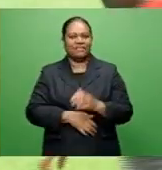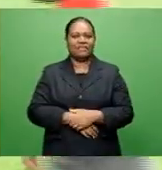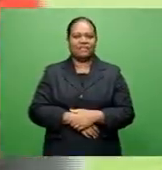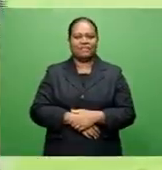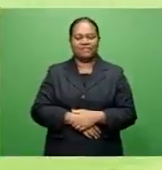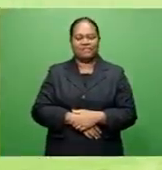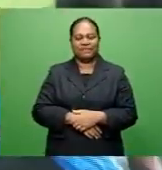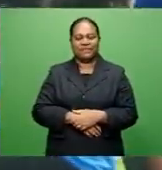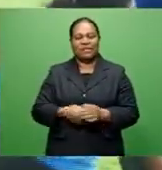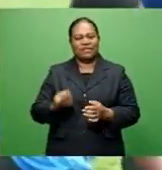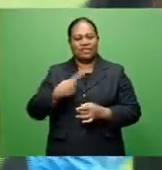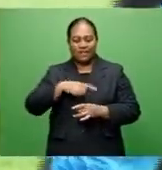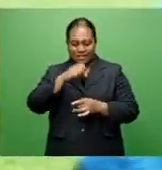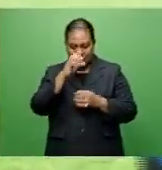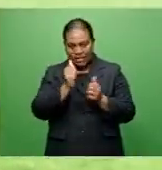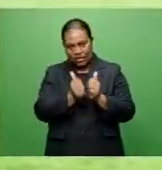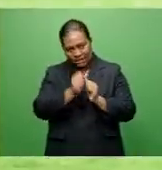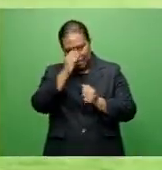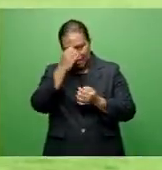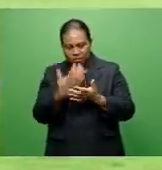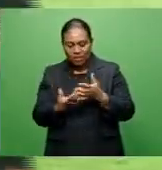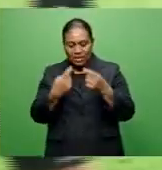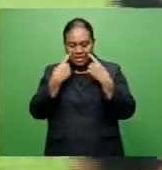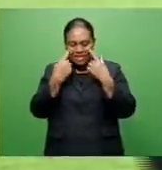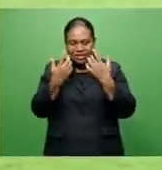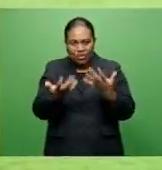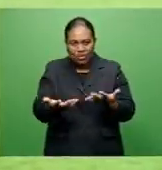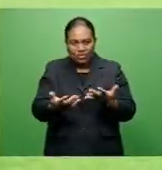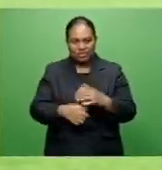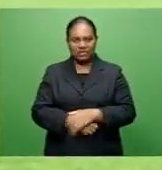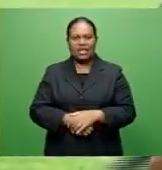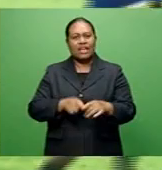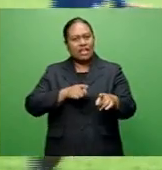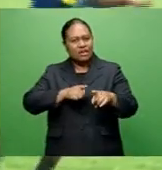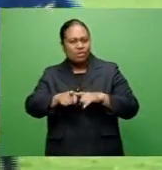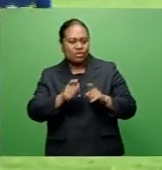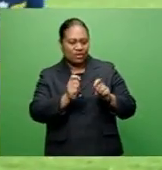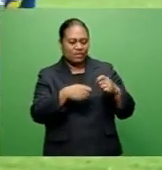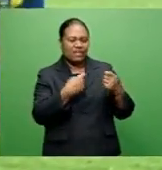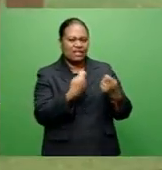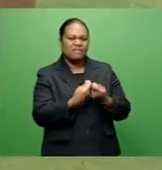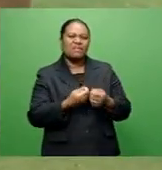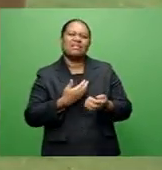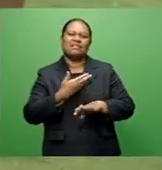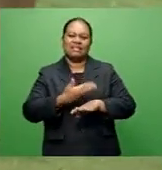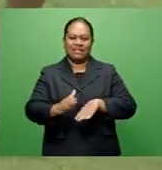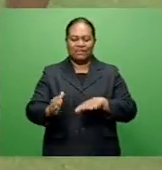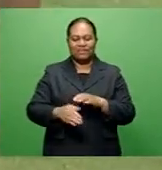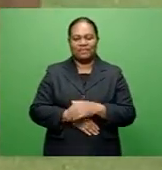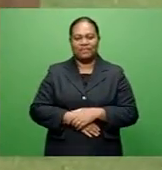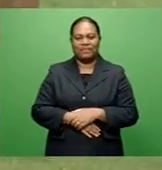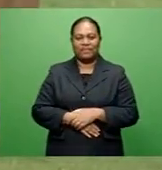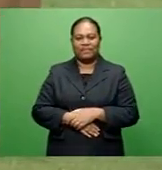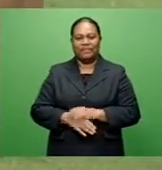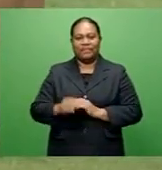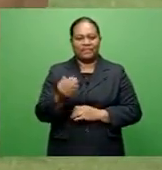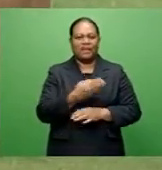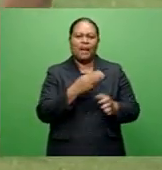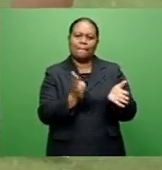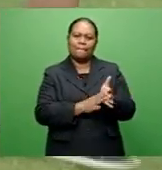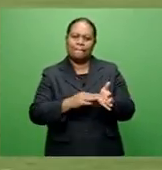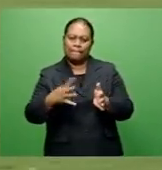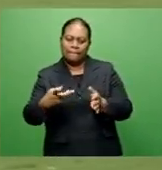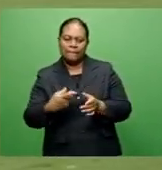a game experience and game exposure for us, and most of our players are new to the code. For Matilita Tuilevuka, who has been